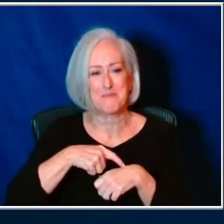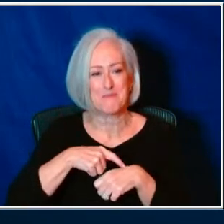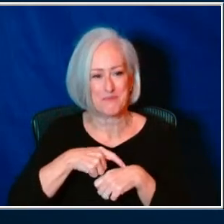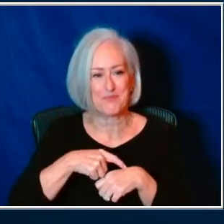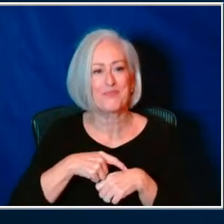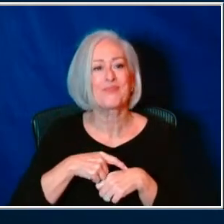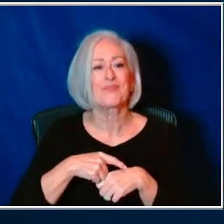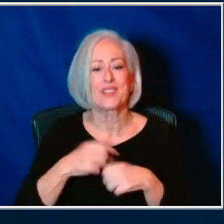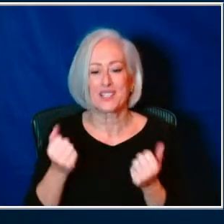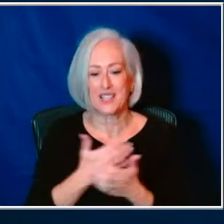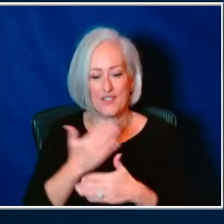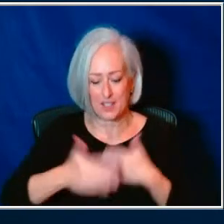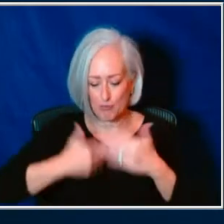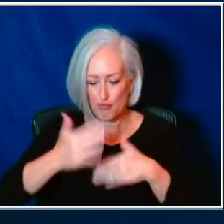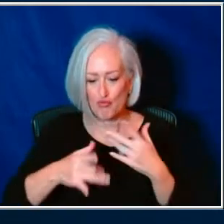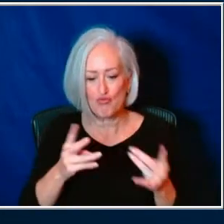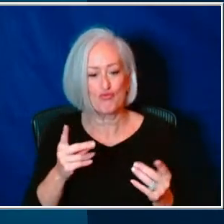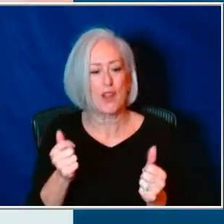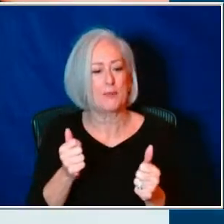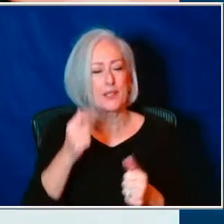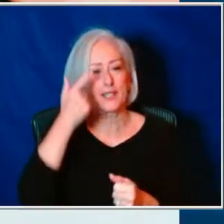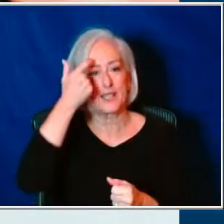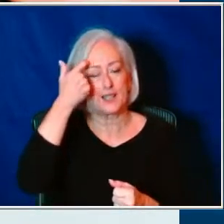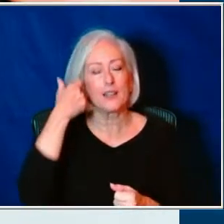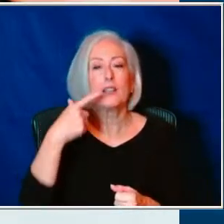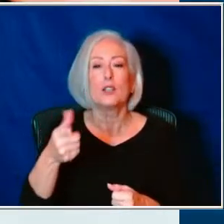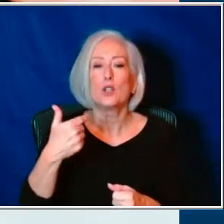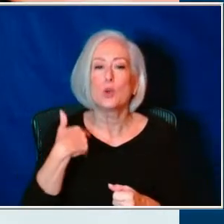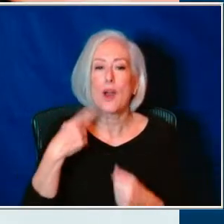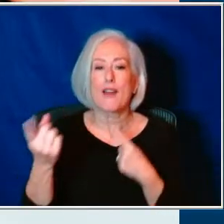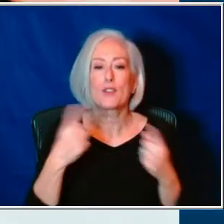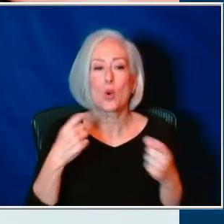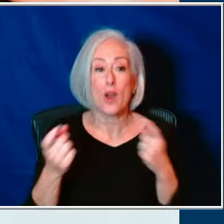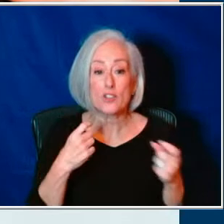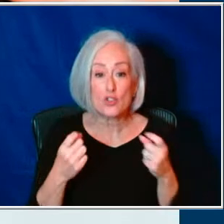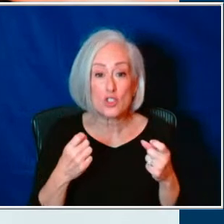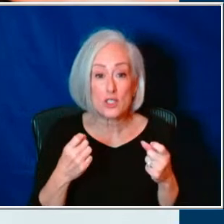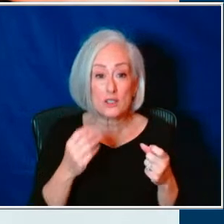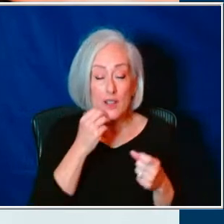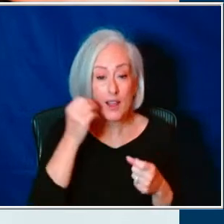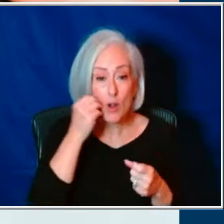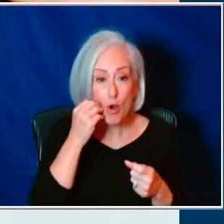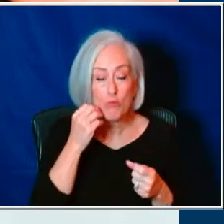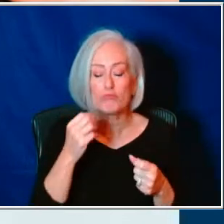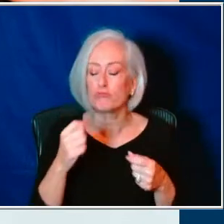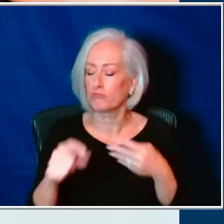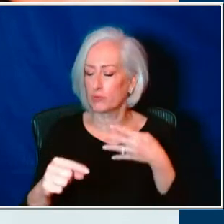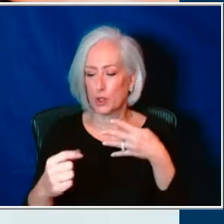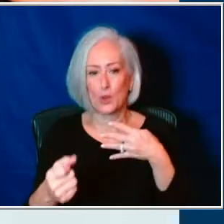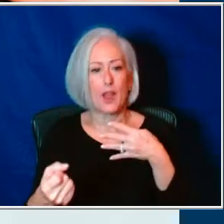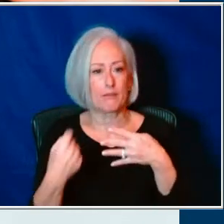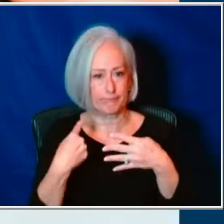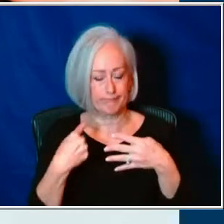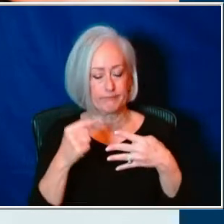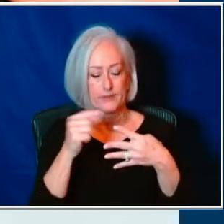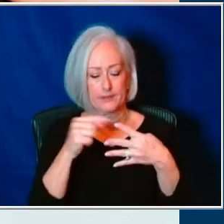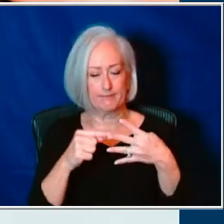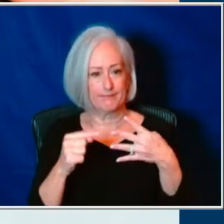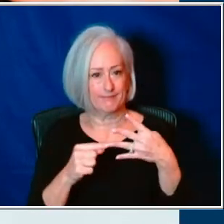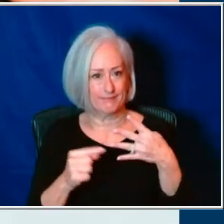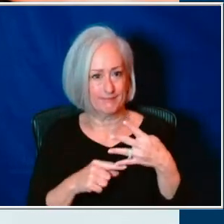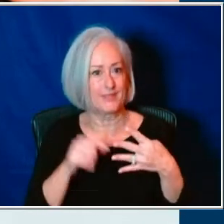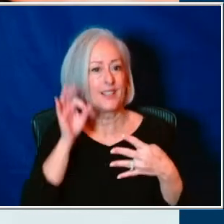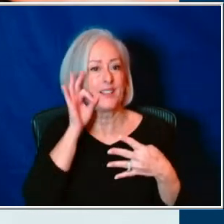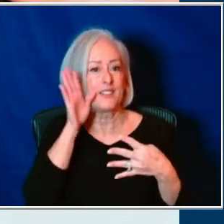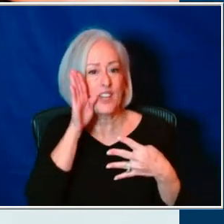so rapidly. We know you have questions at home. Send those to us on YouTube, Facebook, the Medical News Network, and now Twitter.